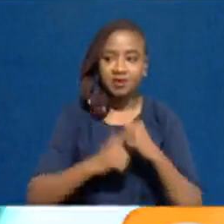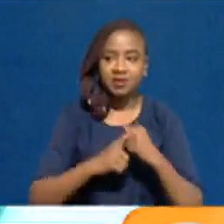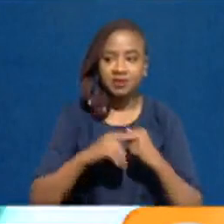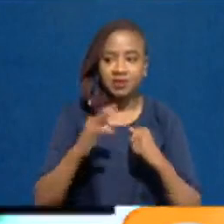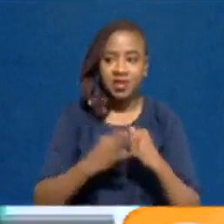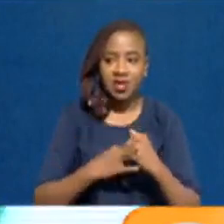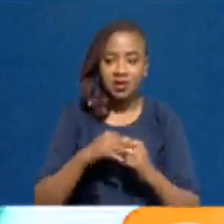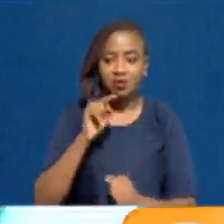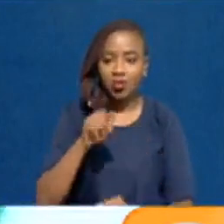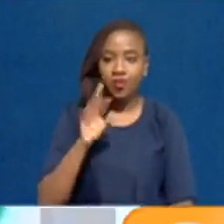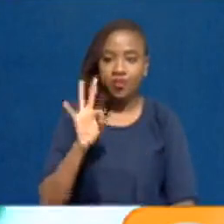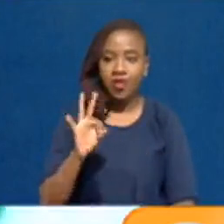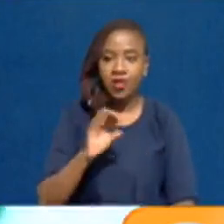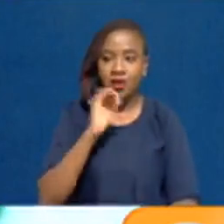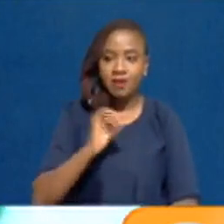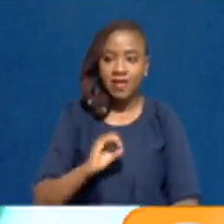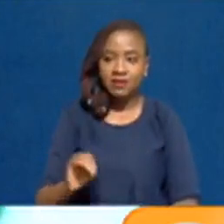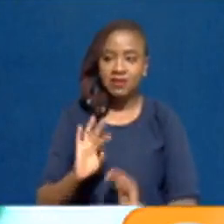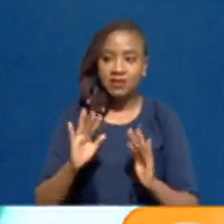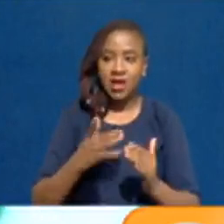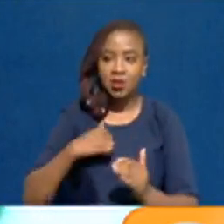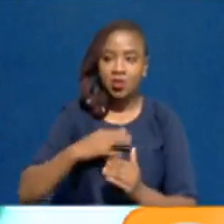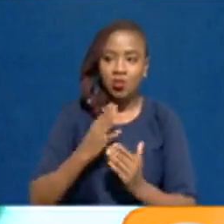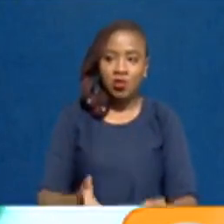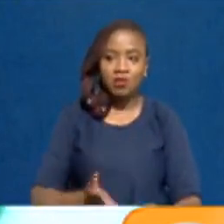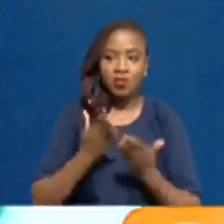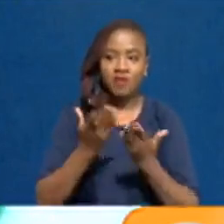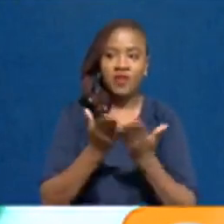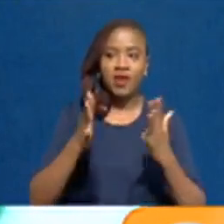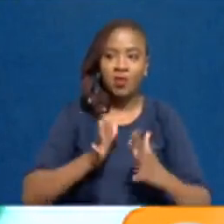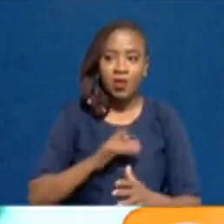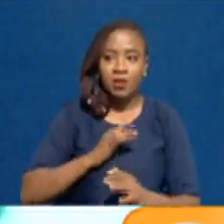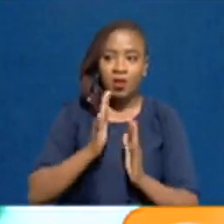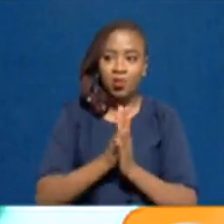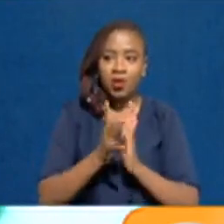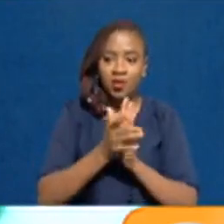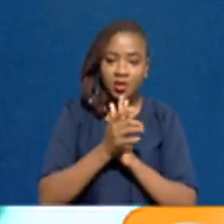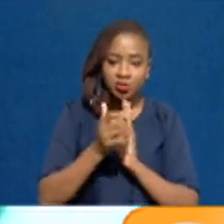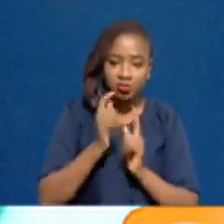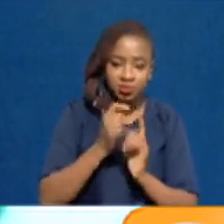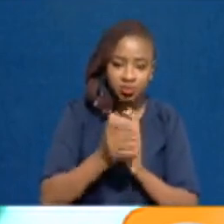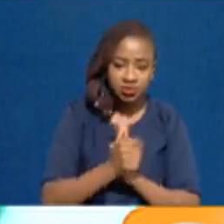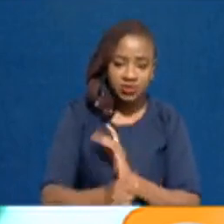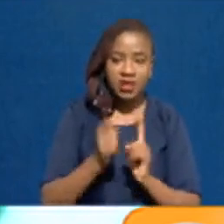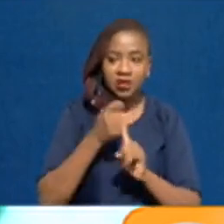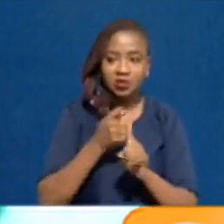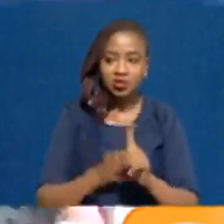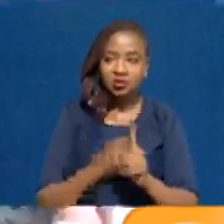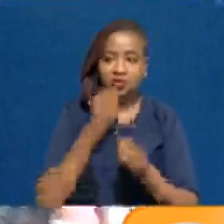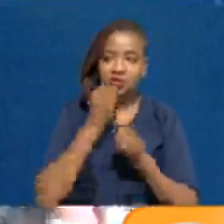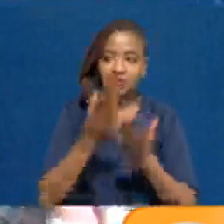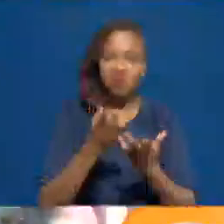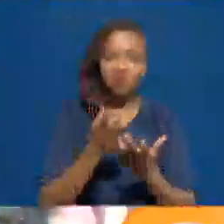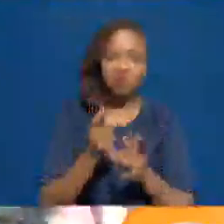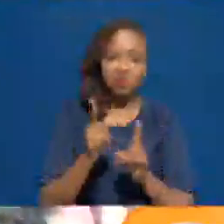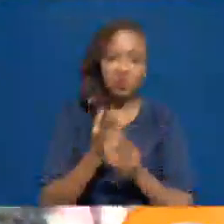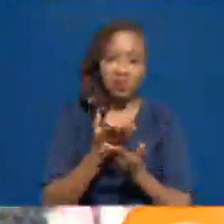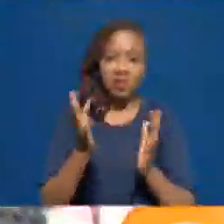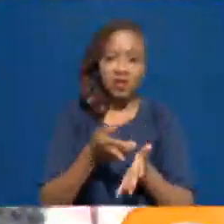By providing women with the tools, opportunities, and information required, their lives and families